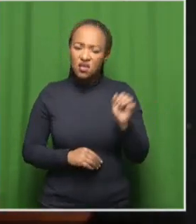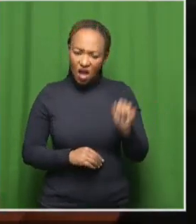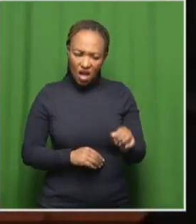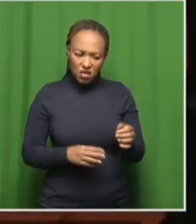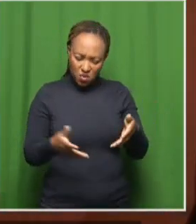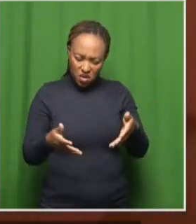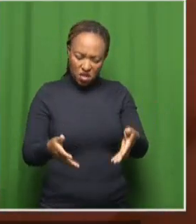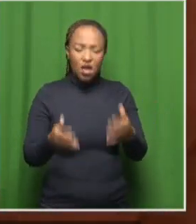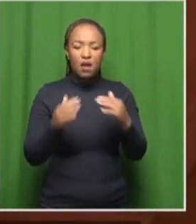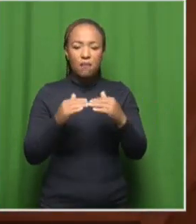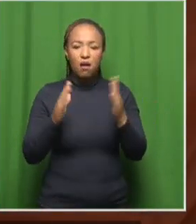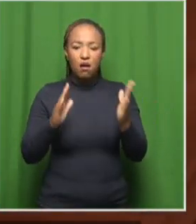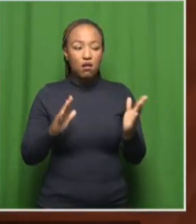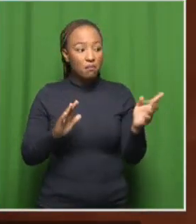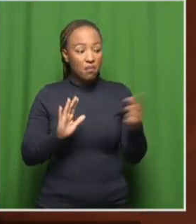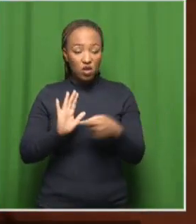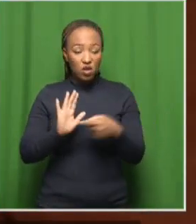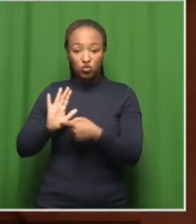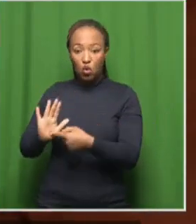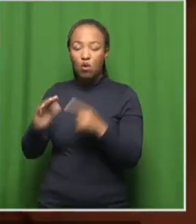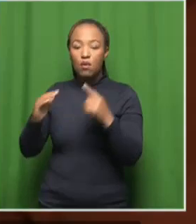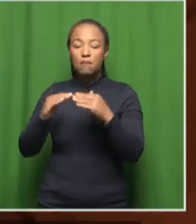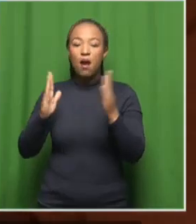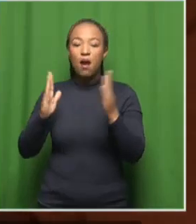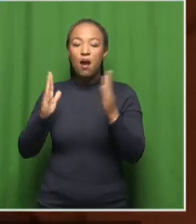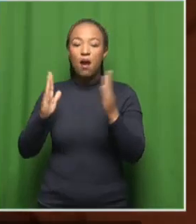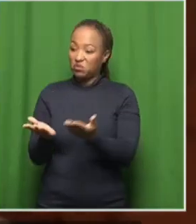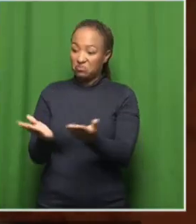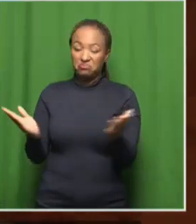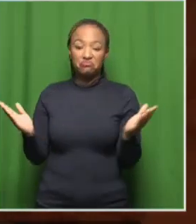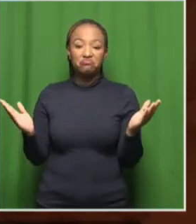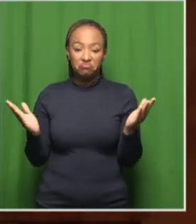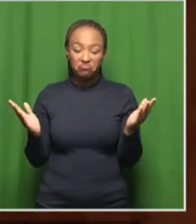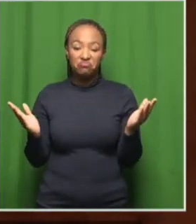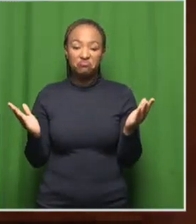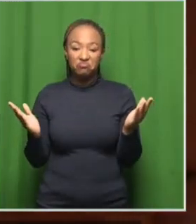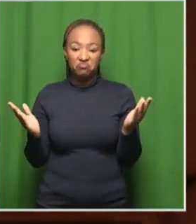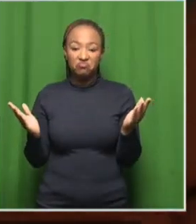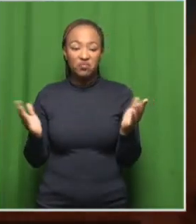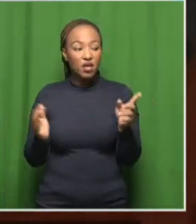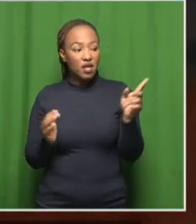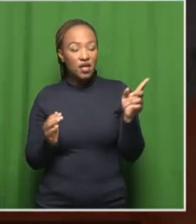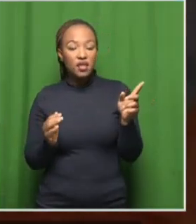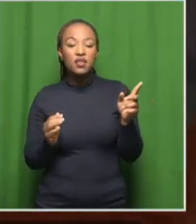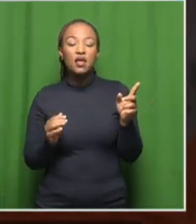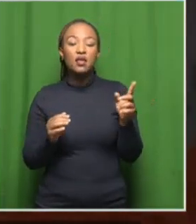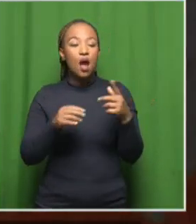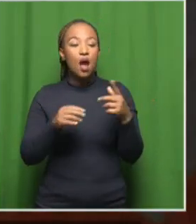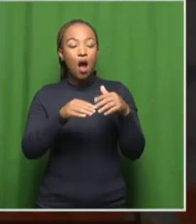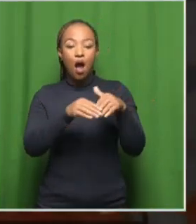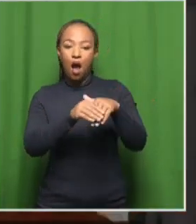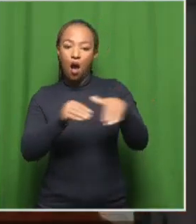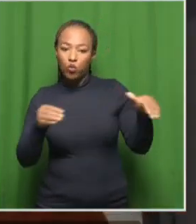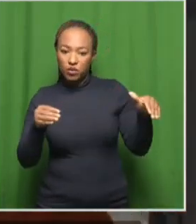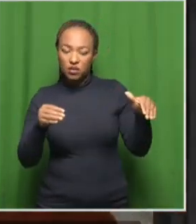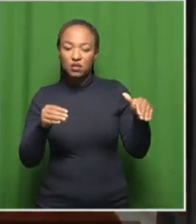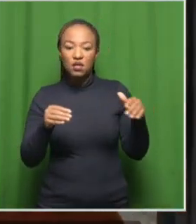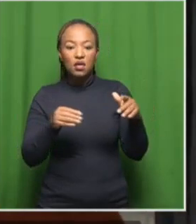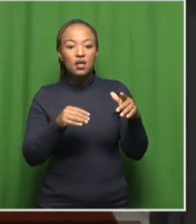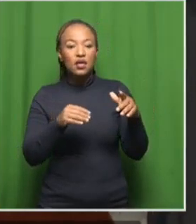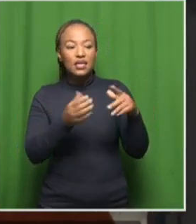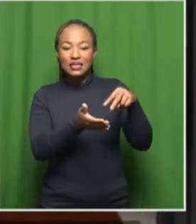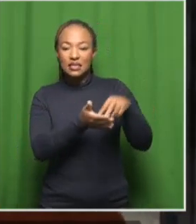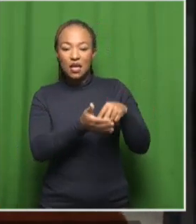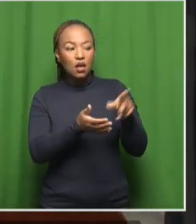was so I showed them how is my house looking, how my house is looking, and then they go out and they was staying and talk there with